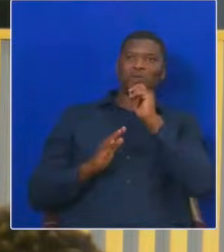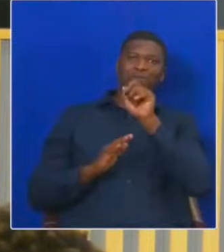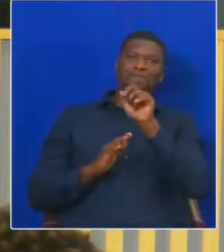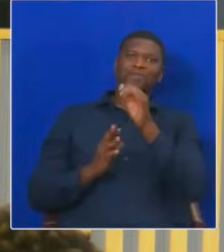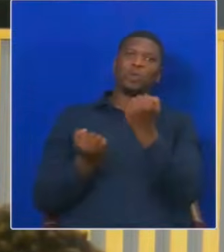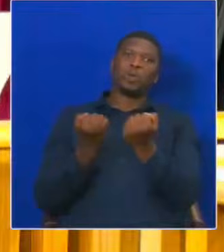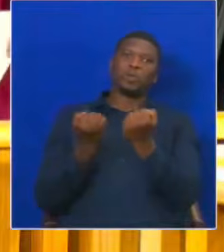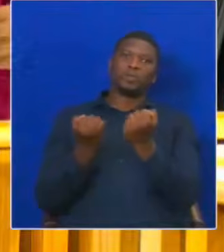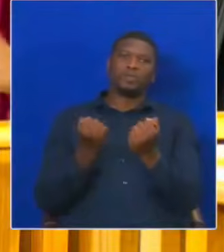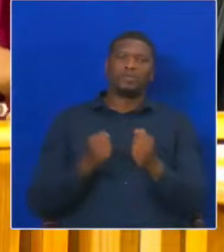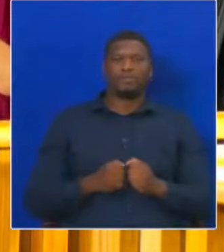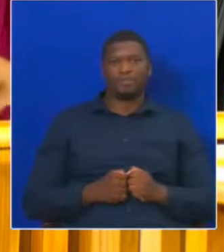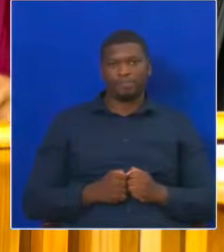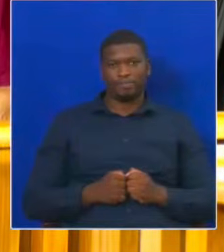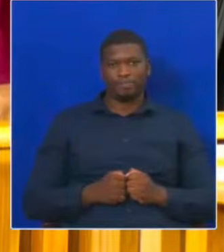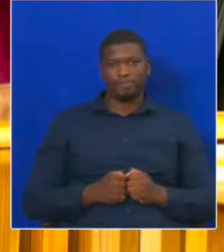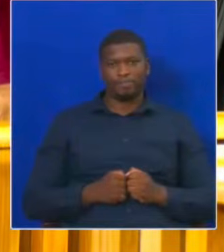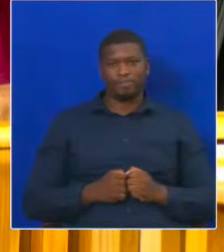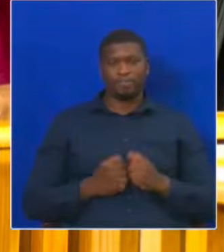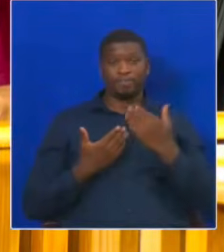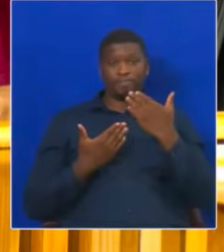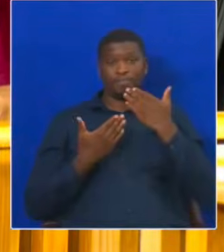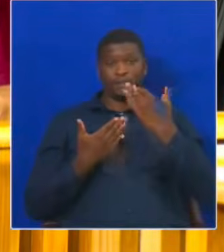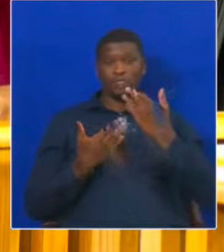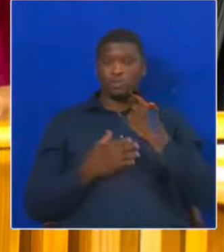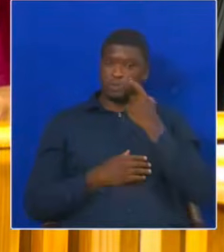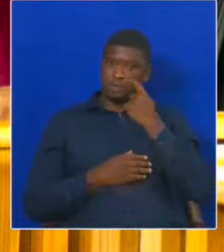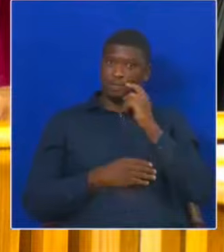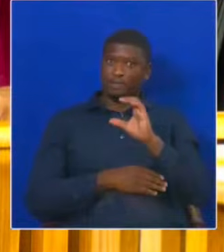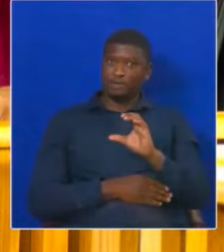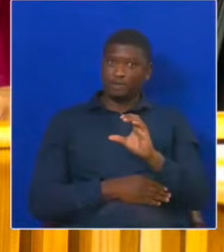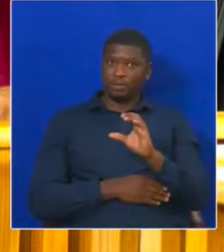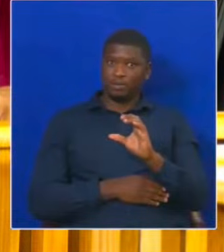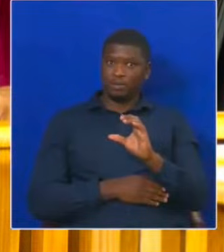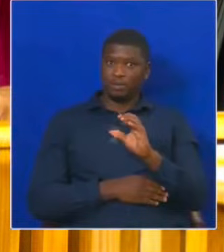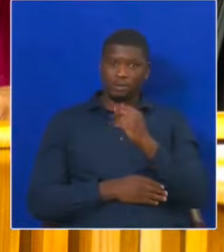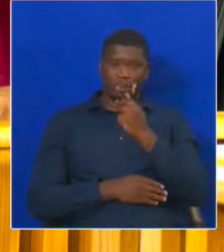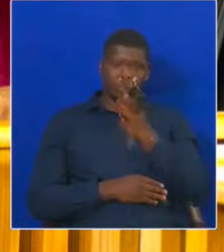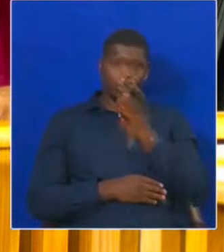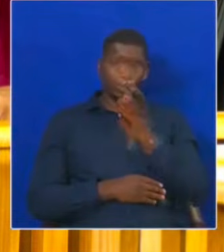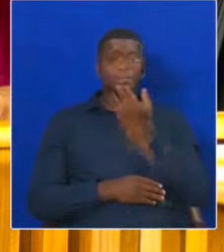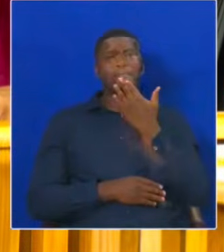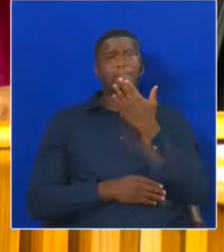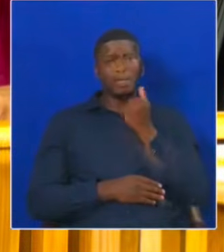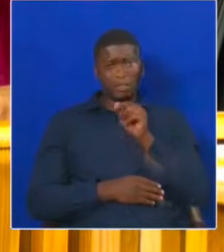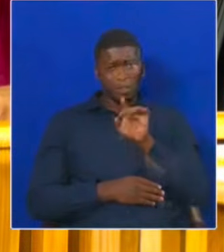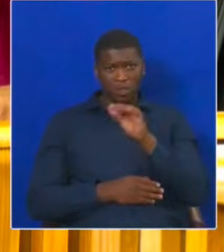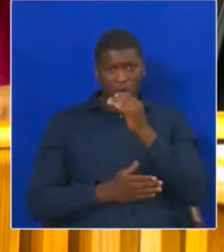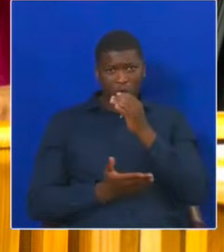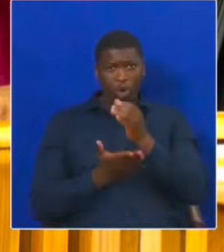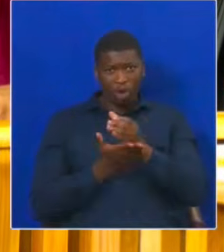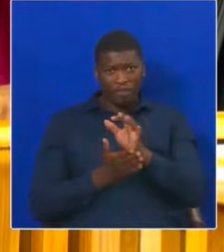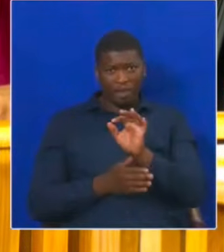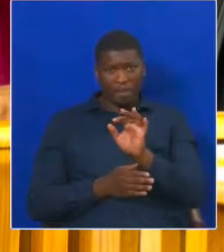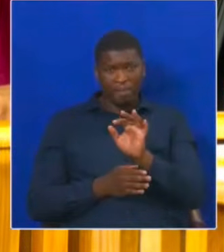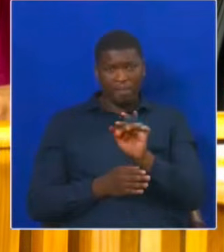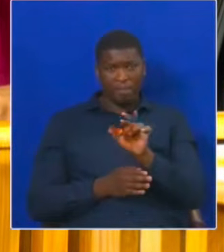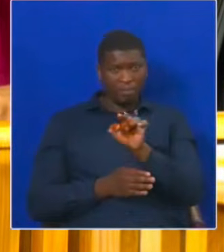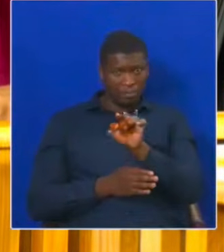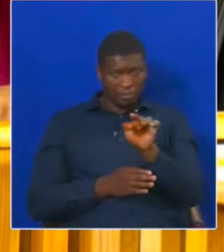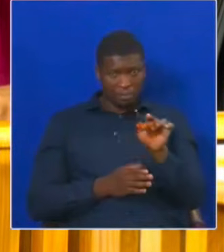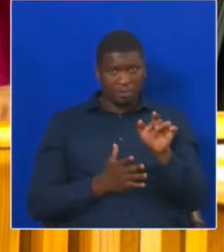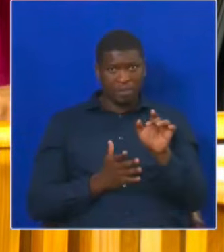Thank you, Witness C. Please confirm that the founding papers in